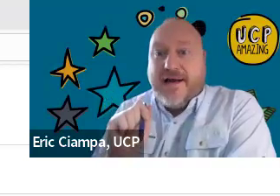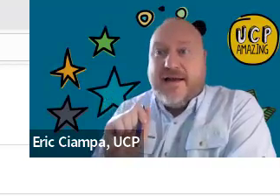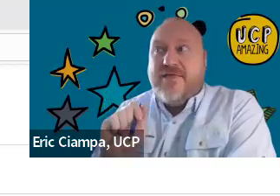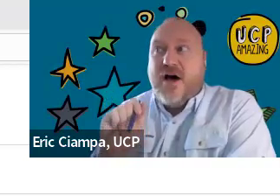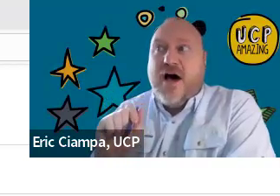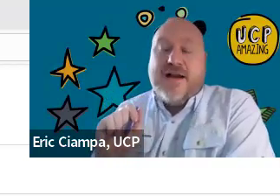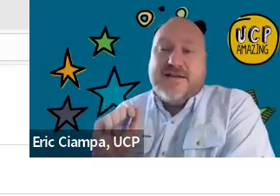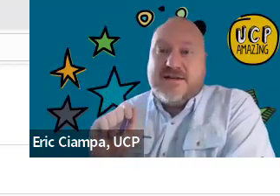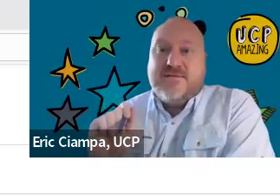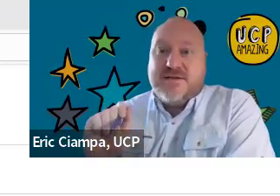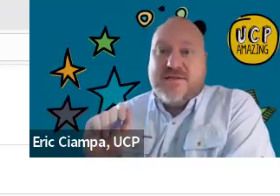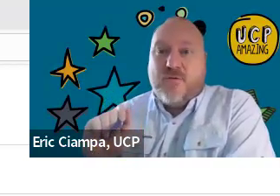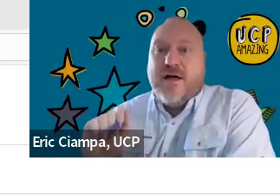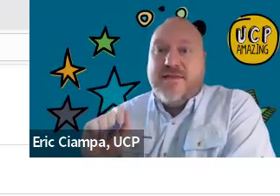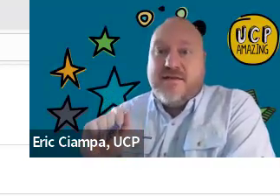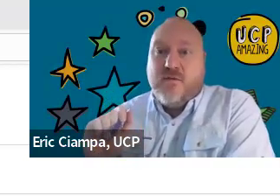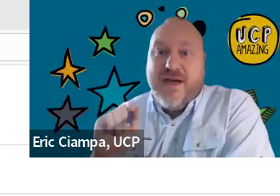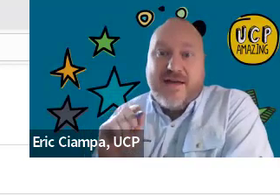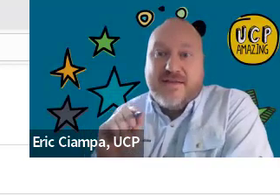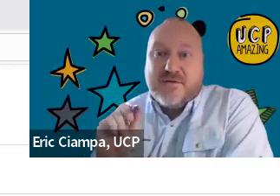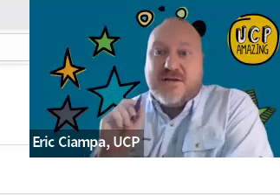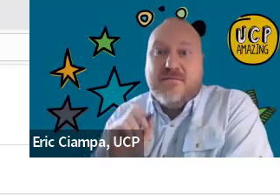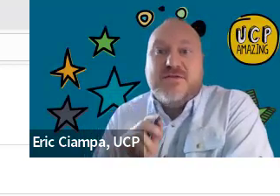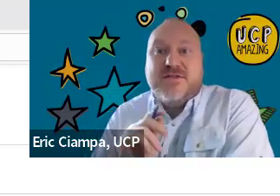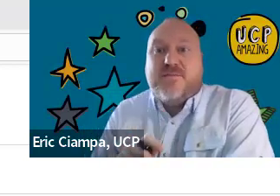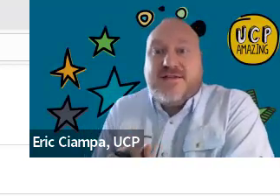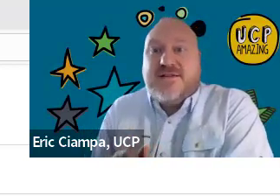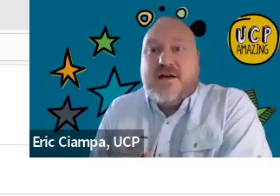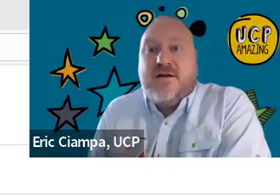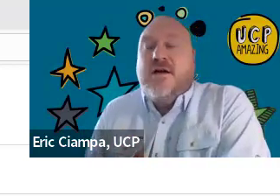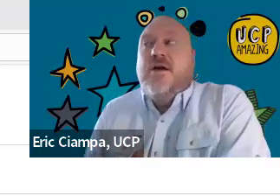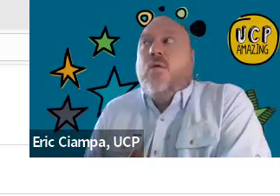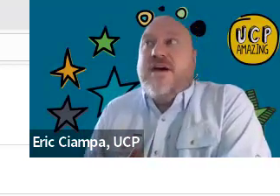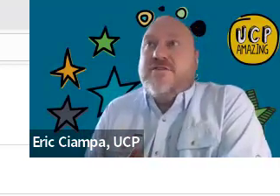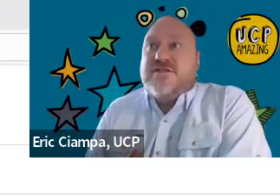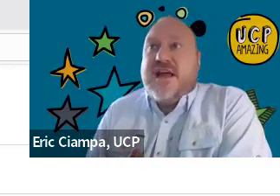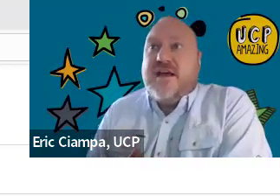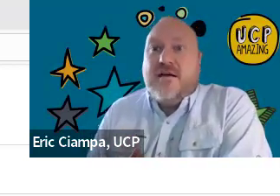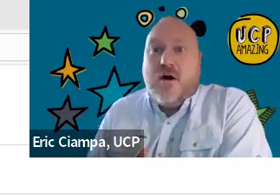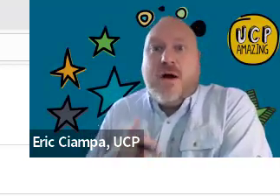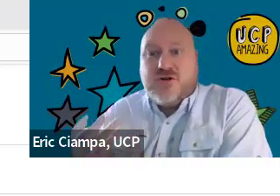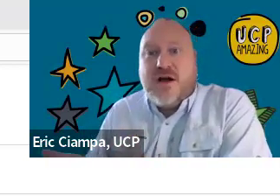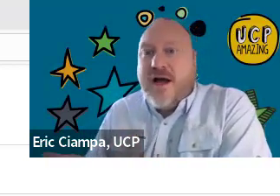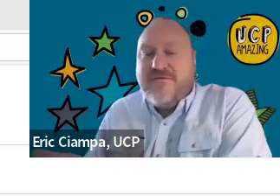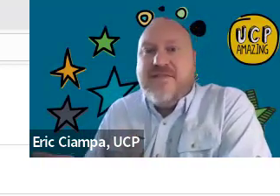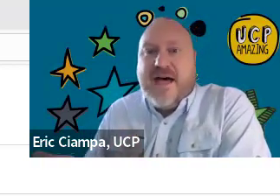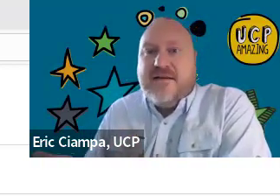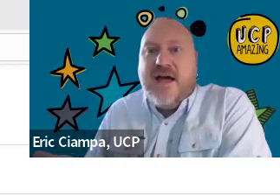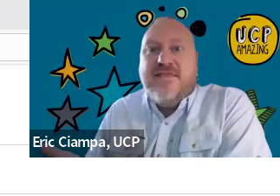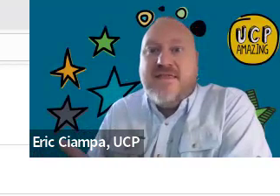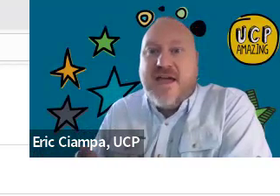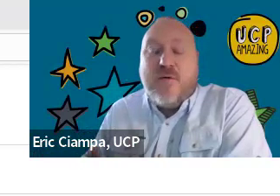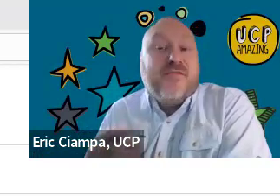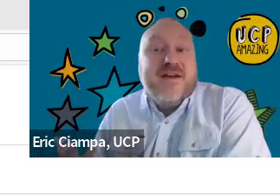and the audit. And the audit seems to be the one that there was the most surprises on, where vendors are saying, "Oh, I'm sure I've done